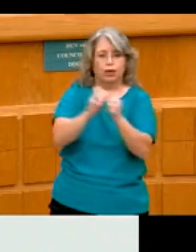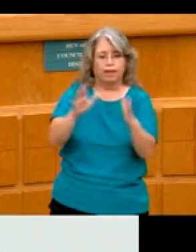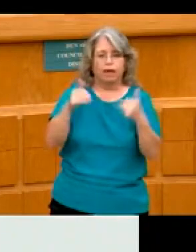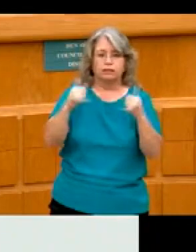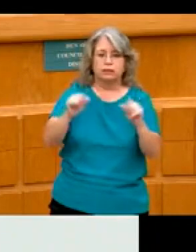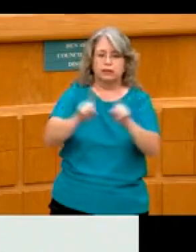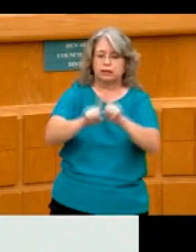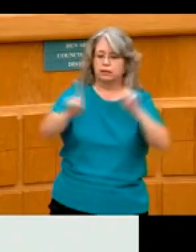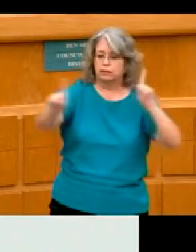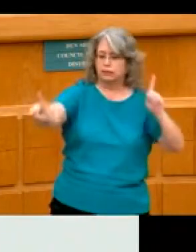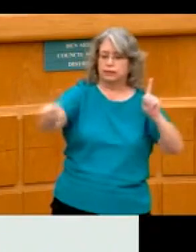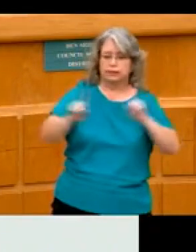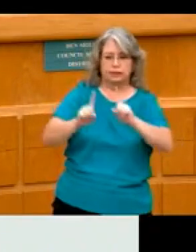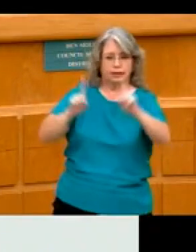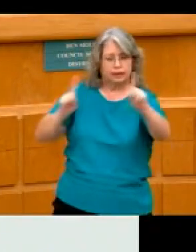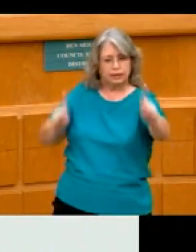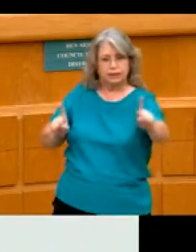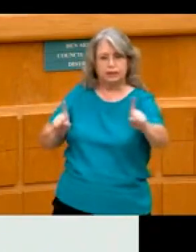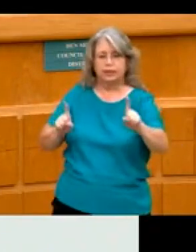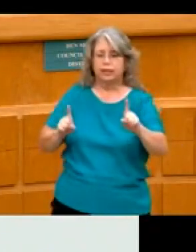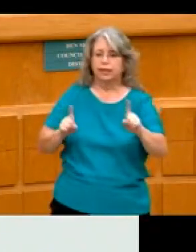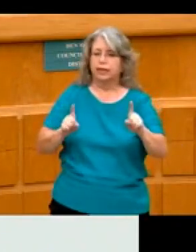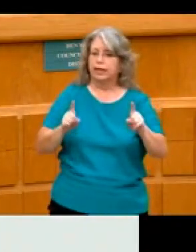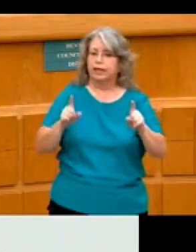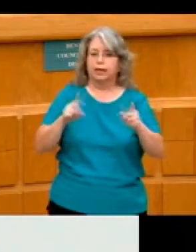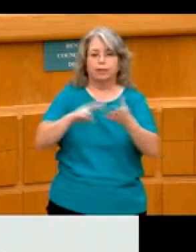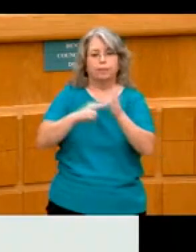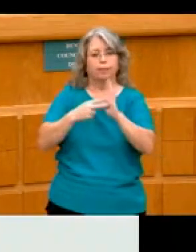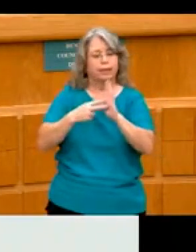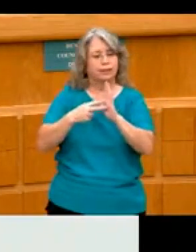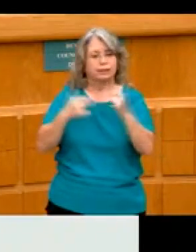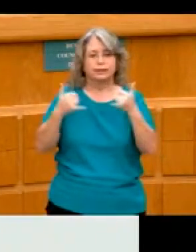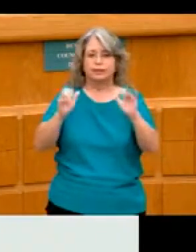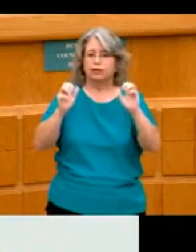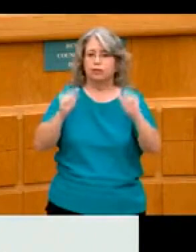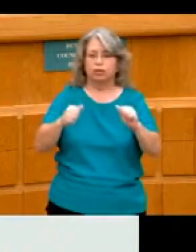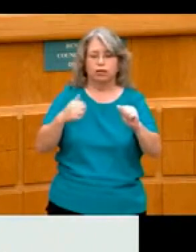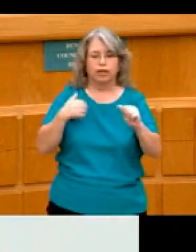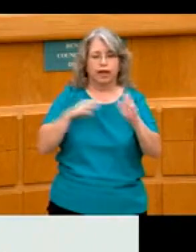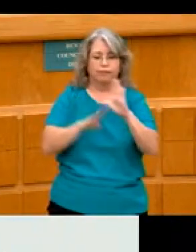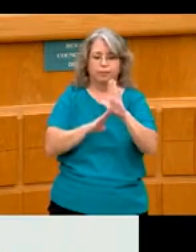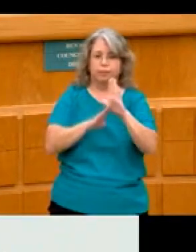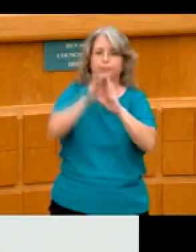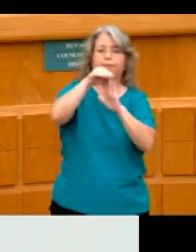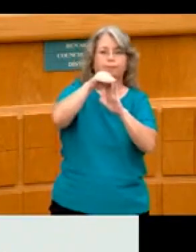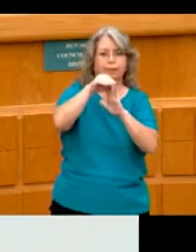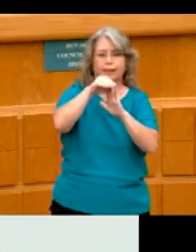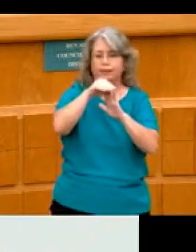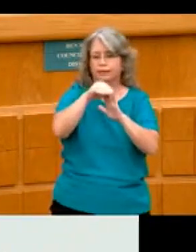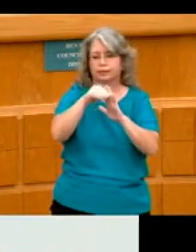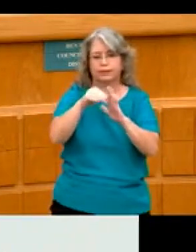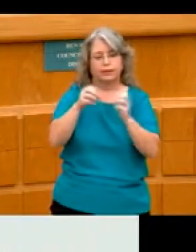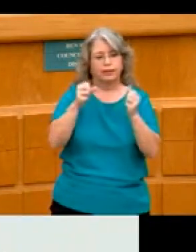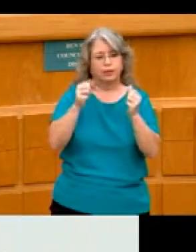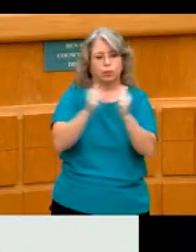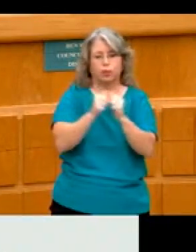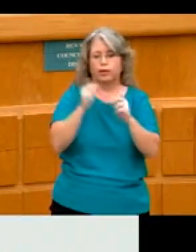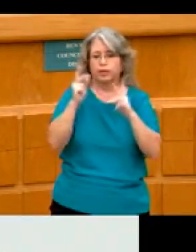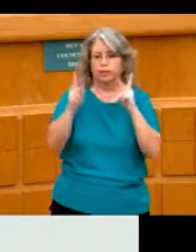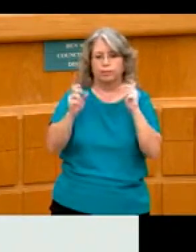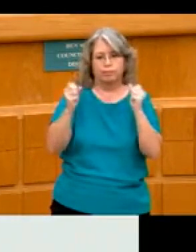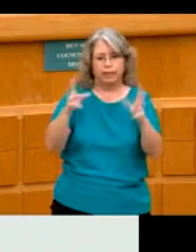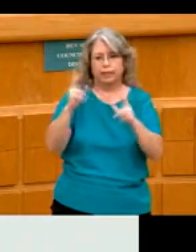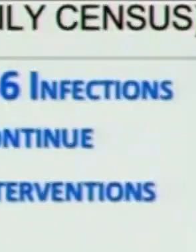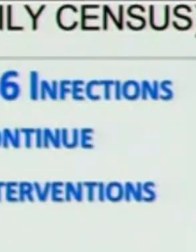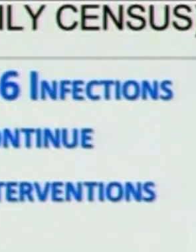another, is still something that could end with a peak in the not too distant future, with a lot of people contracting